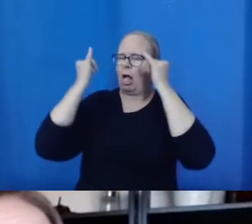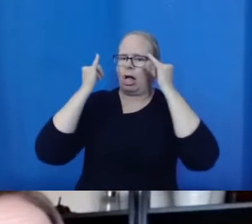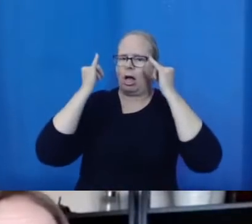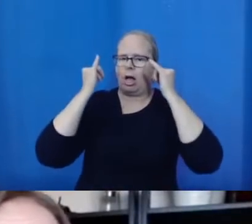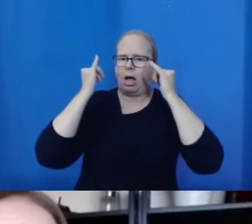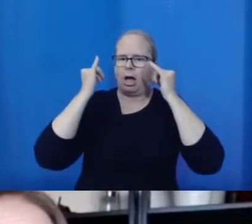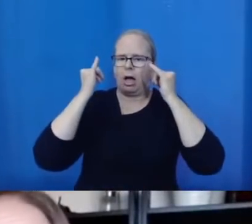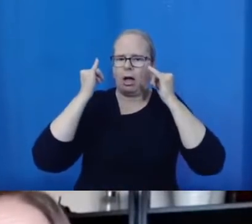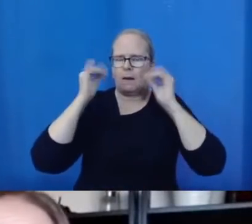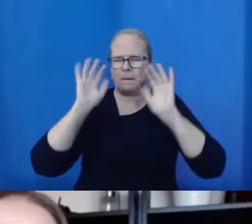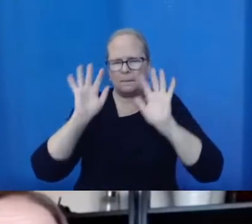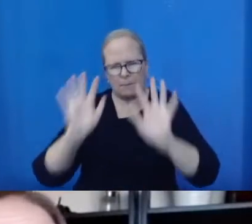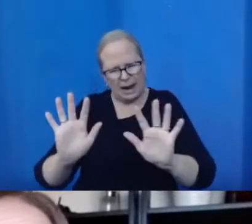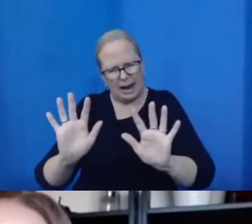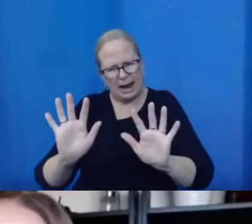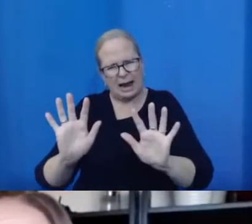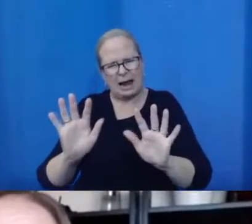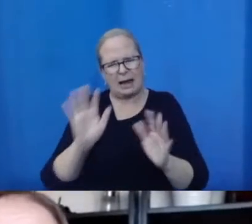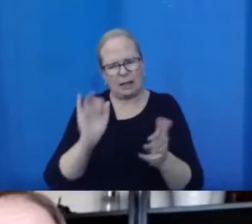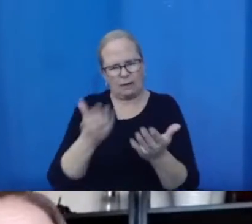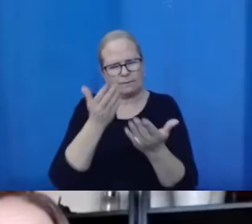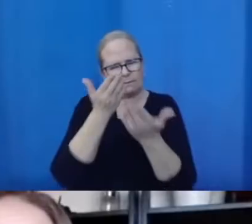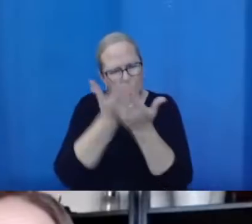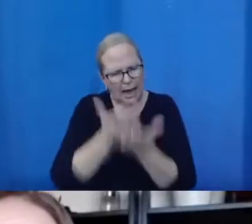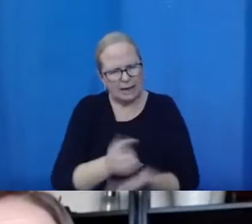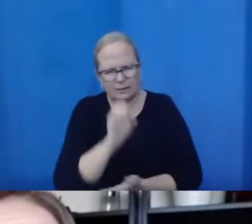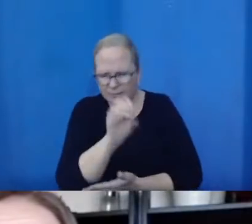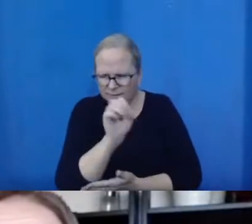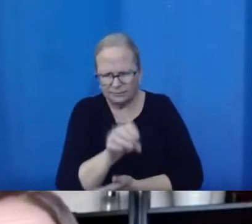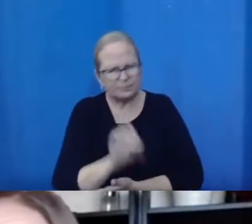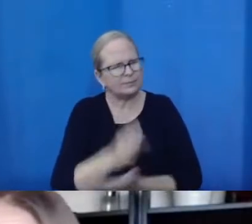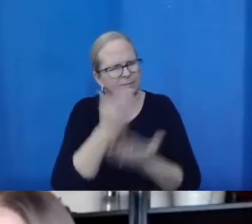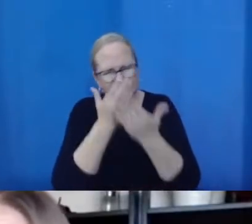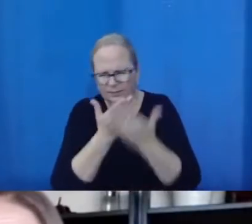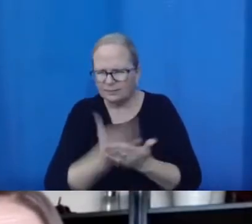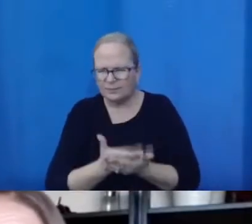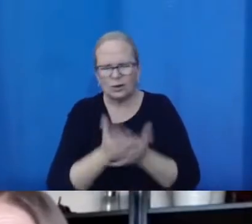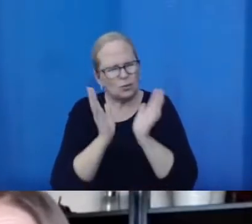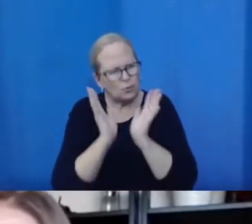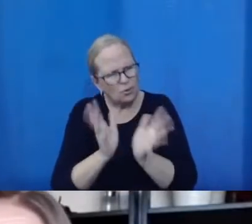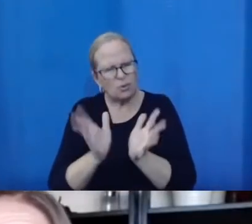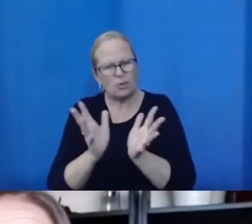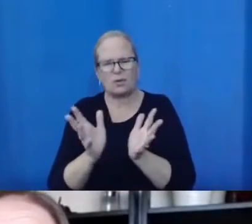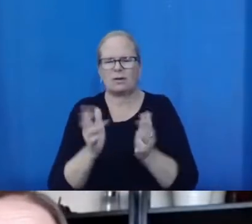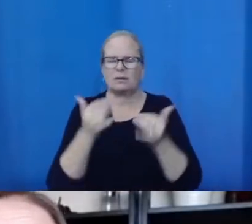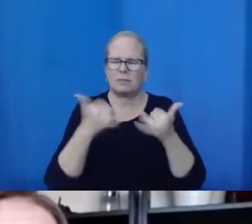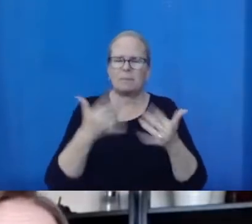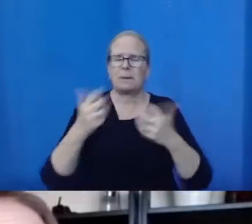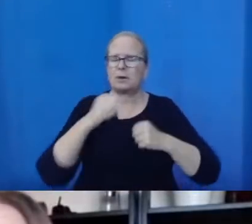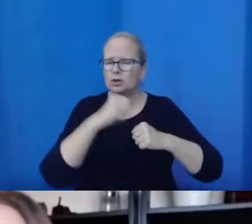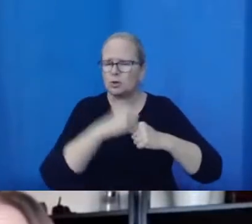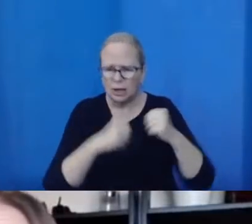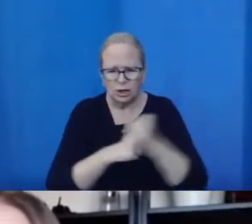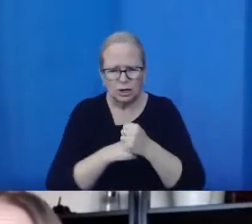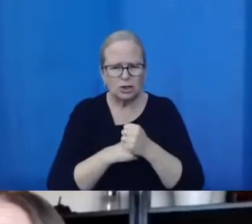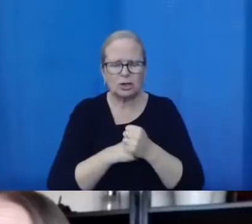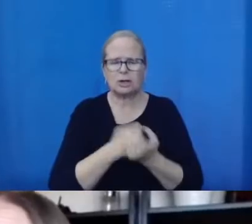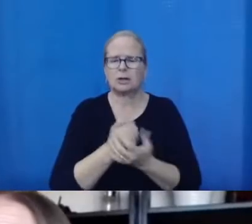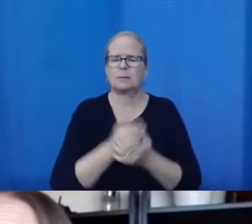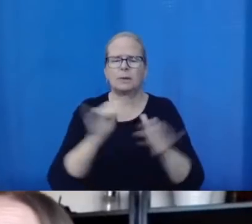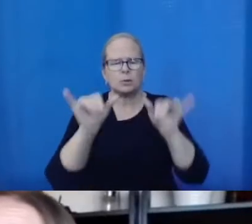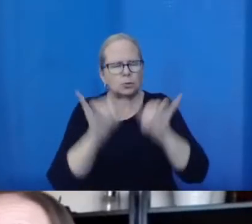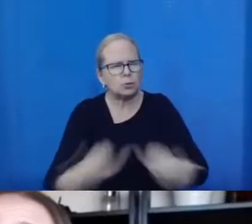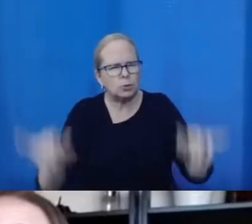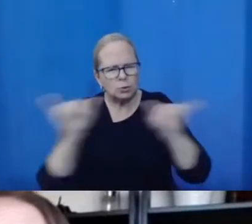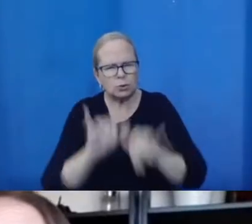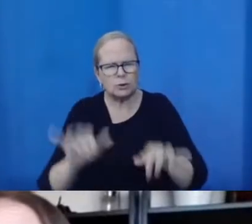just basic things, structure, routines, that they are getting their stimulation before screens. Like my girls have to make sure that they have an hour